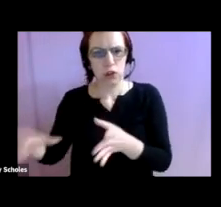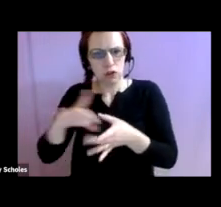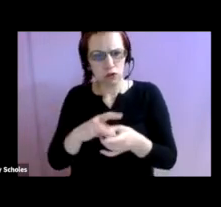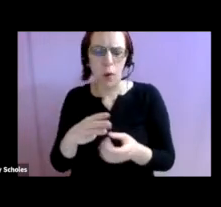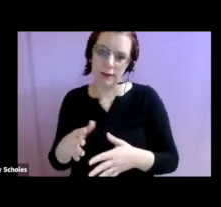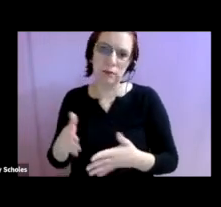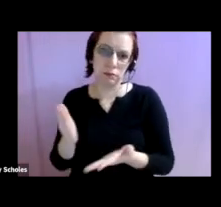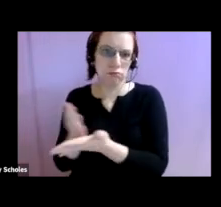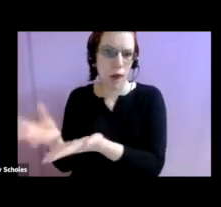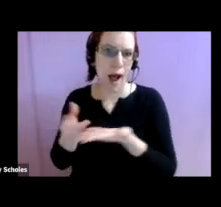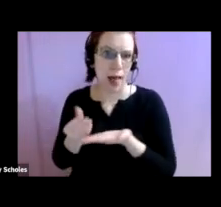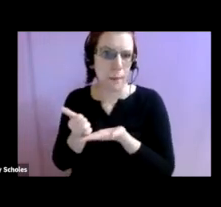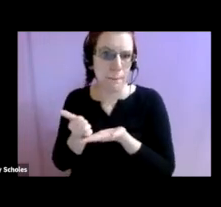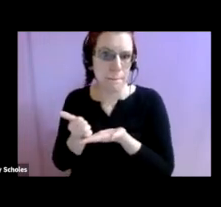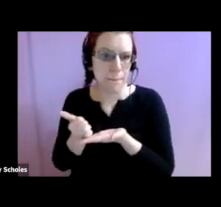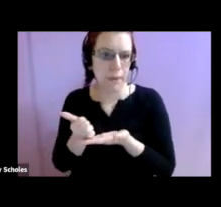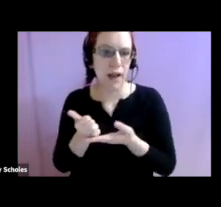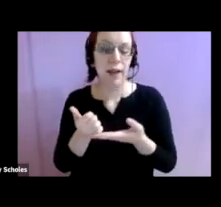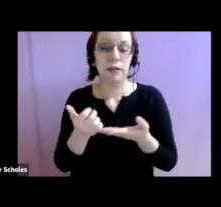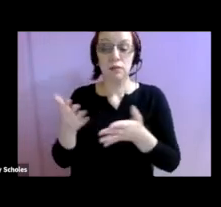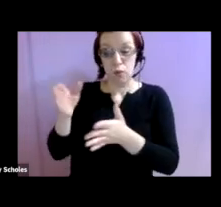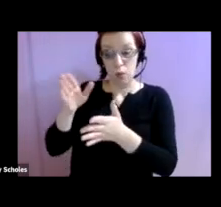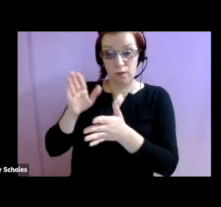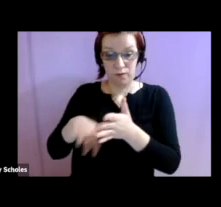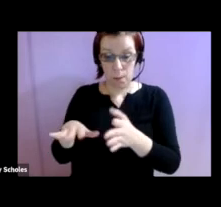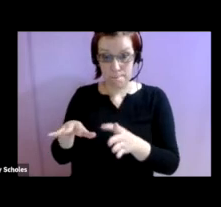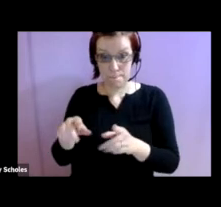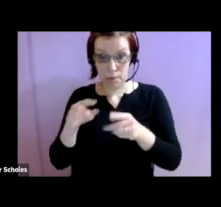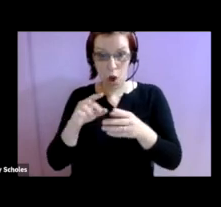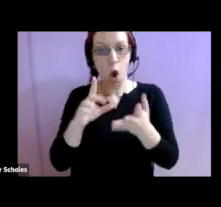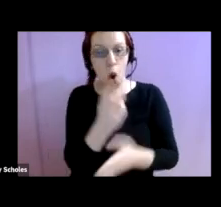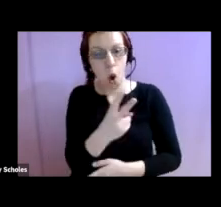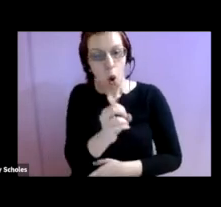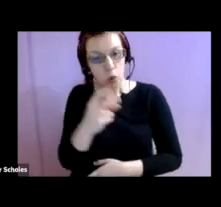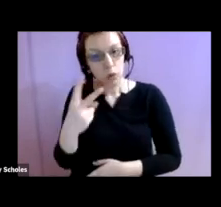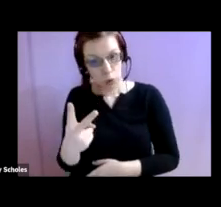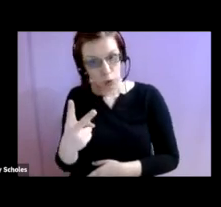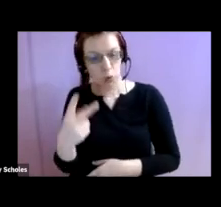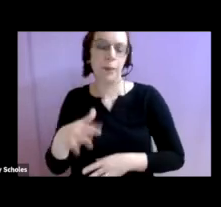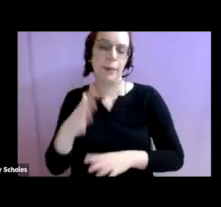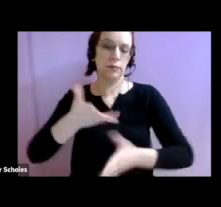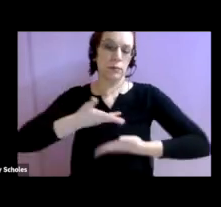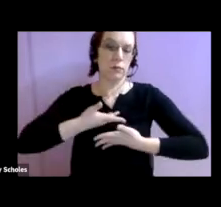And from it came a number of gravitational wave signals.